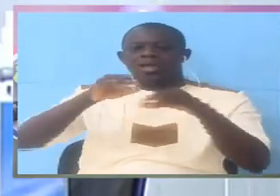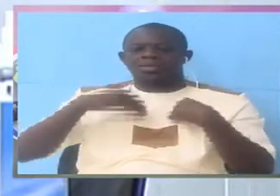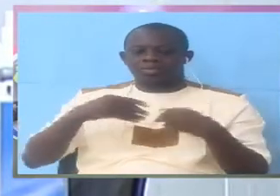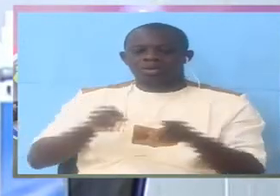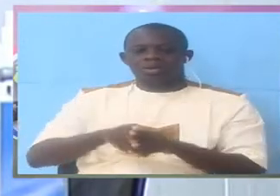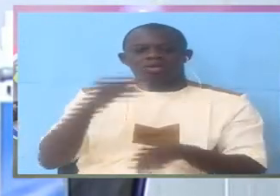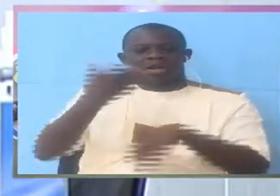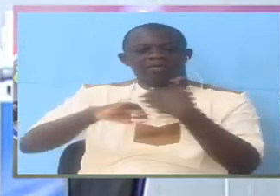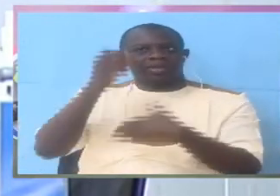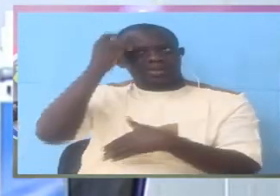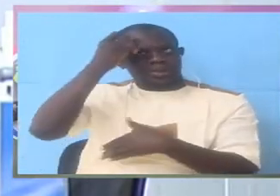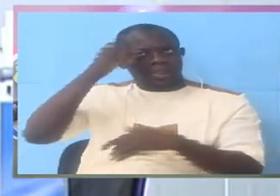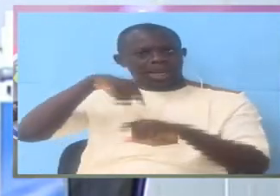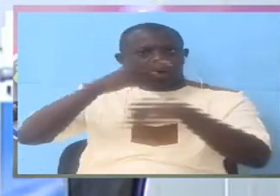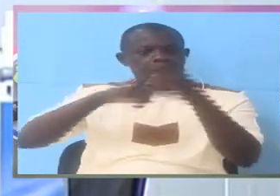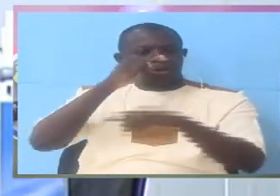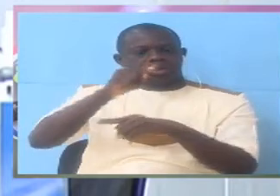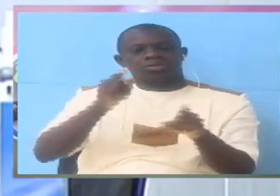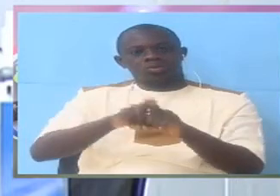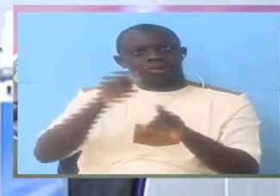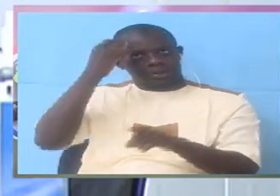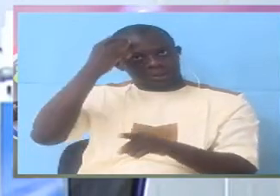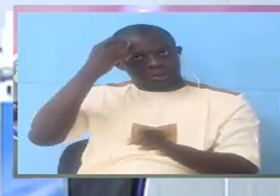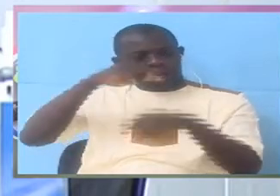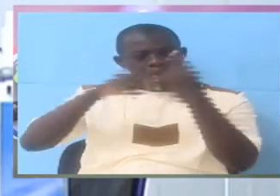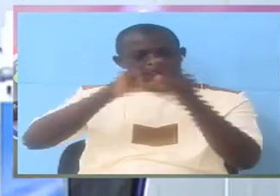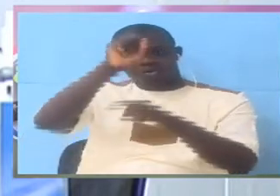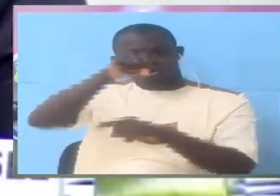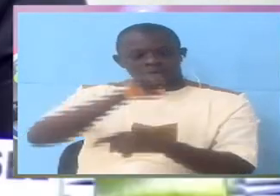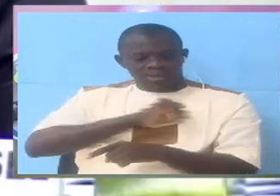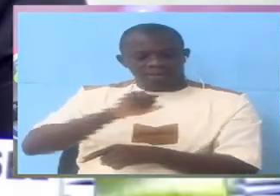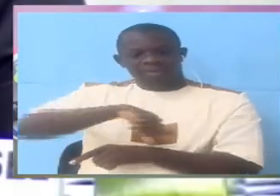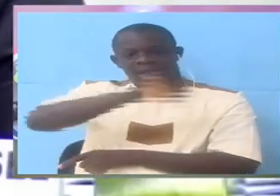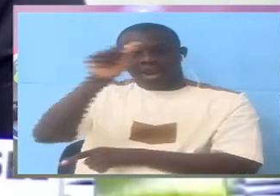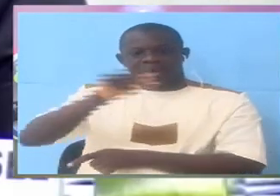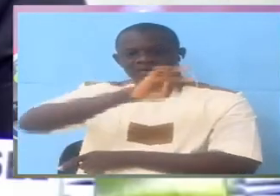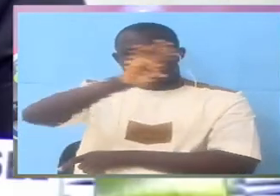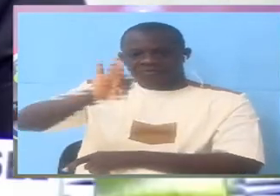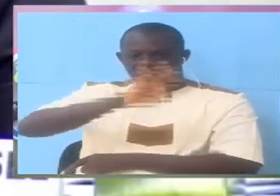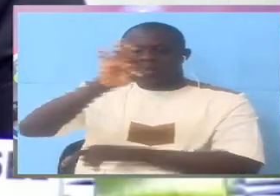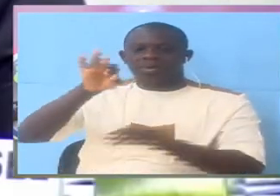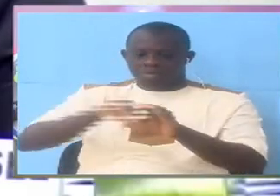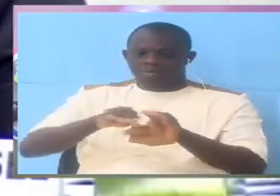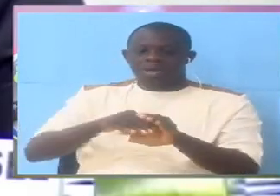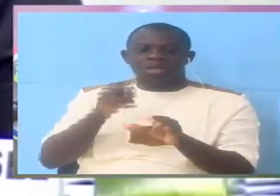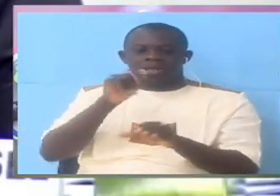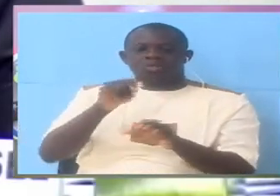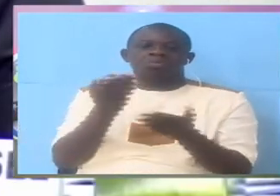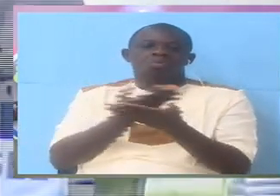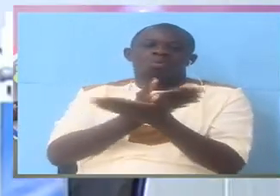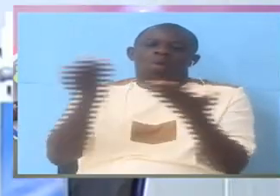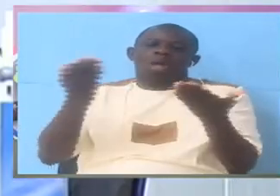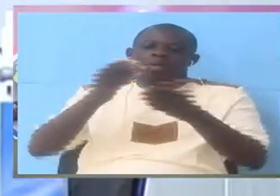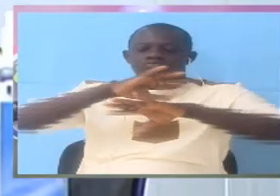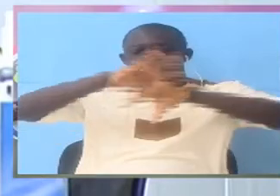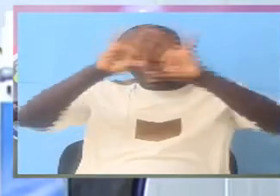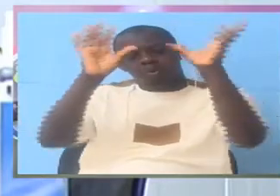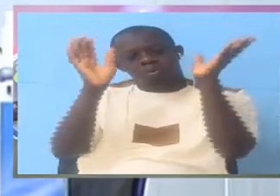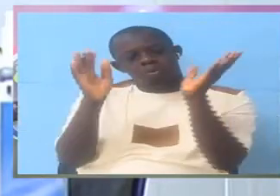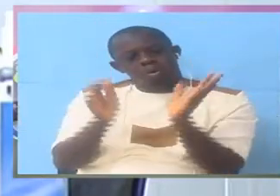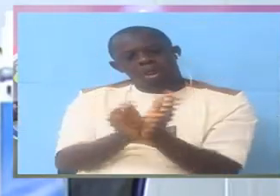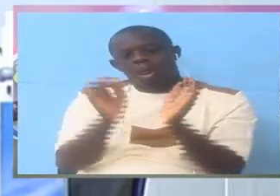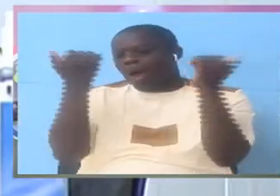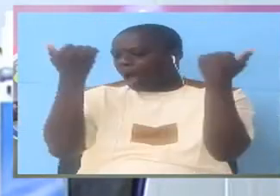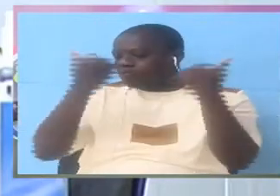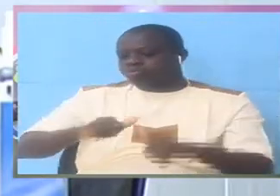yourself? And my family. And that is the reason why we are all in this soup. Because there are